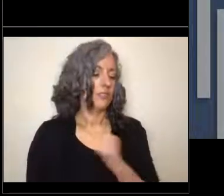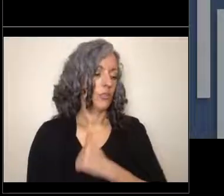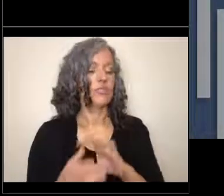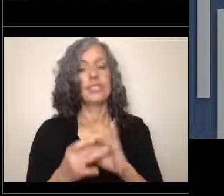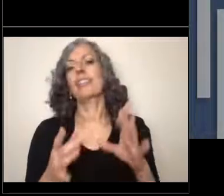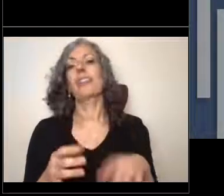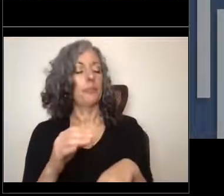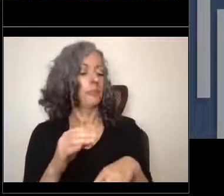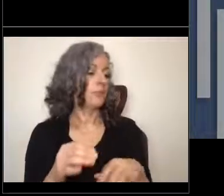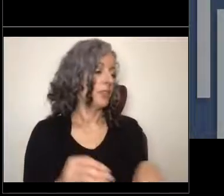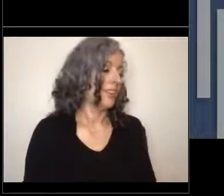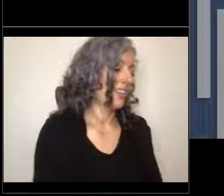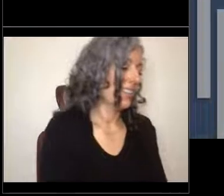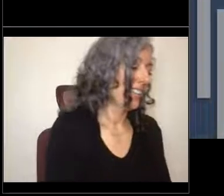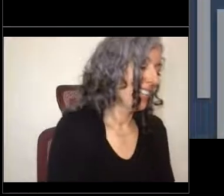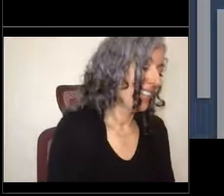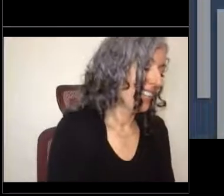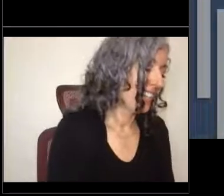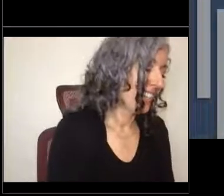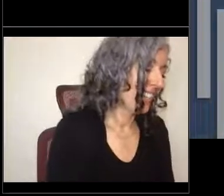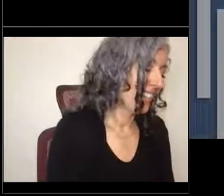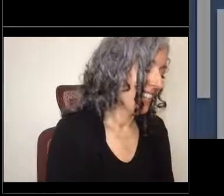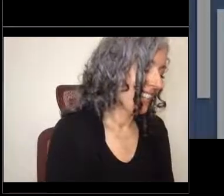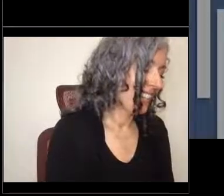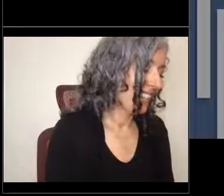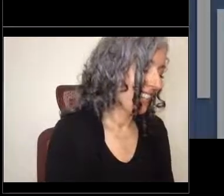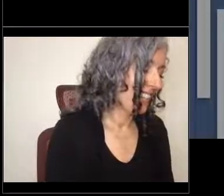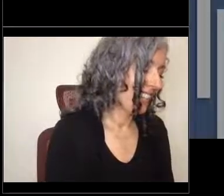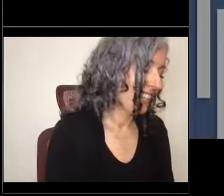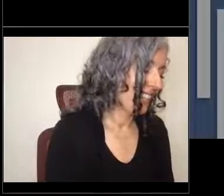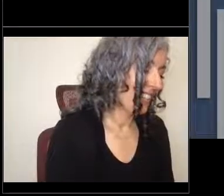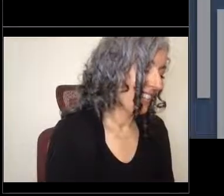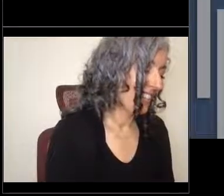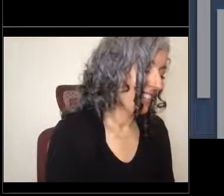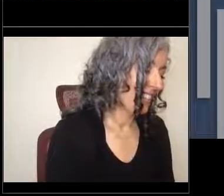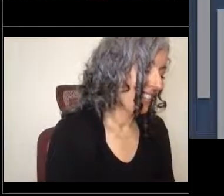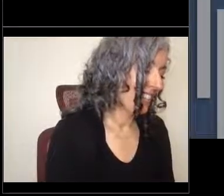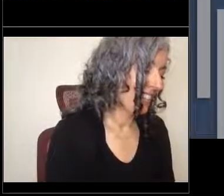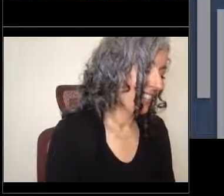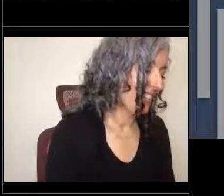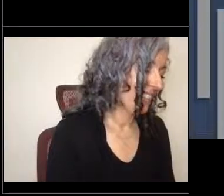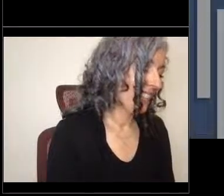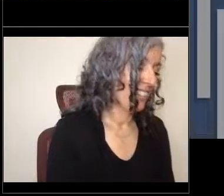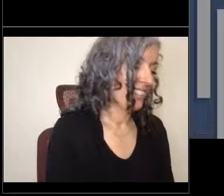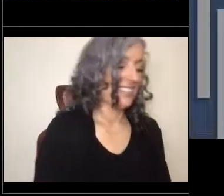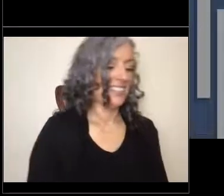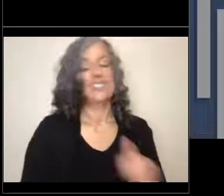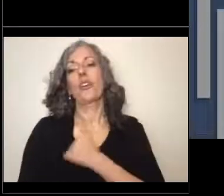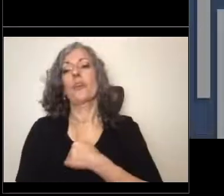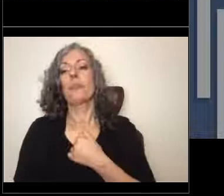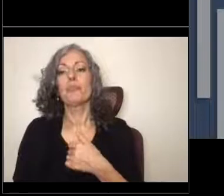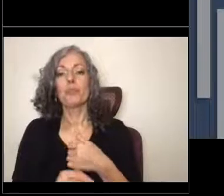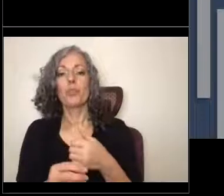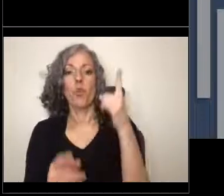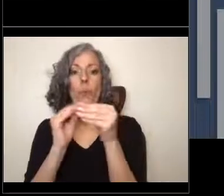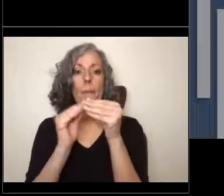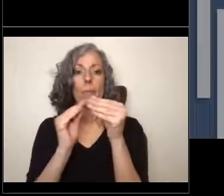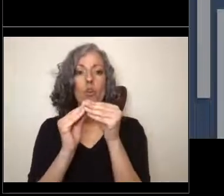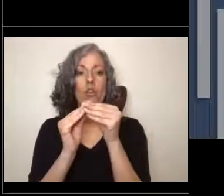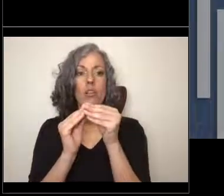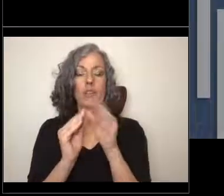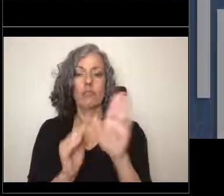concerns related to rural areas. Thank you. Yes. We do have one more virtual attendee with their hand